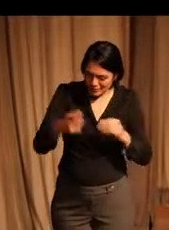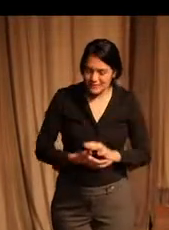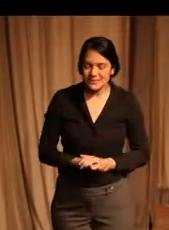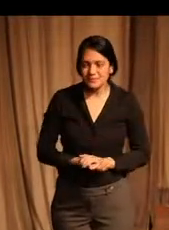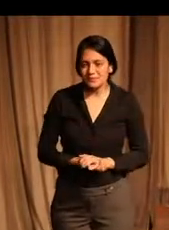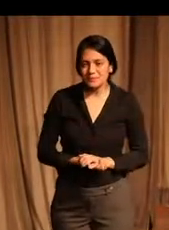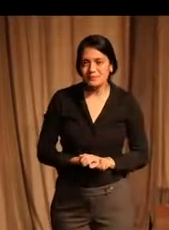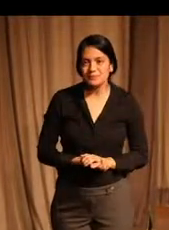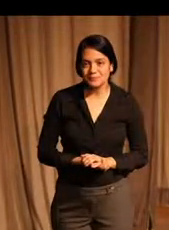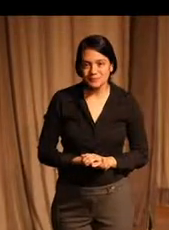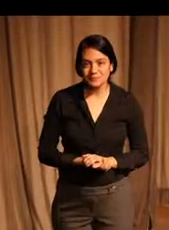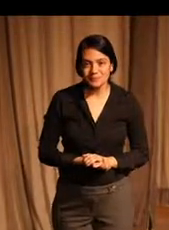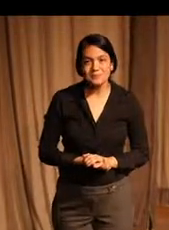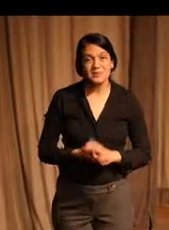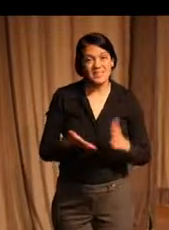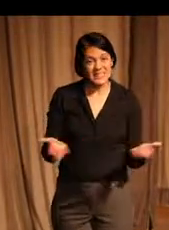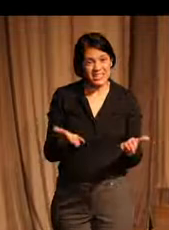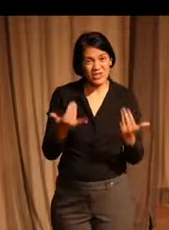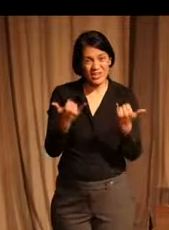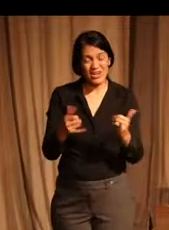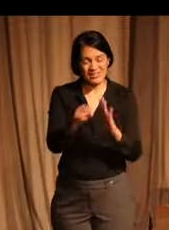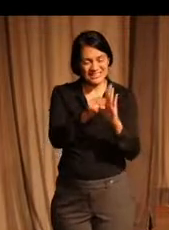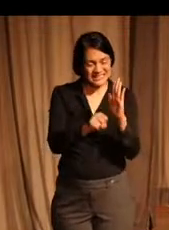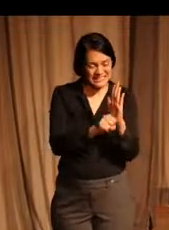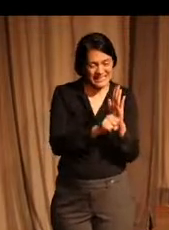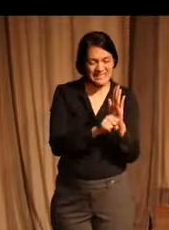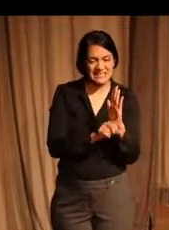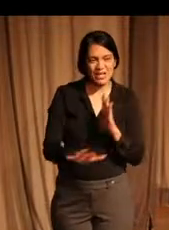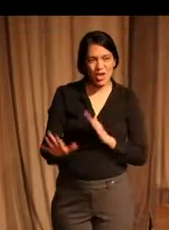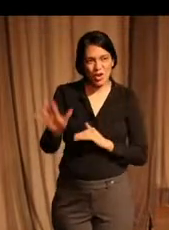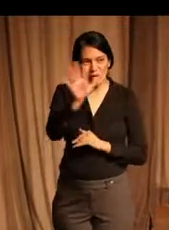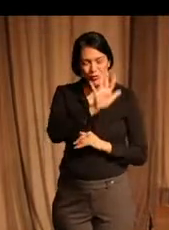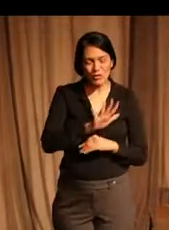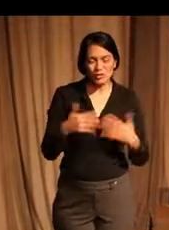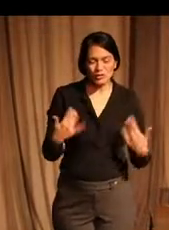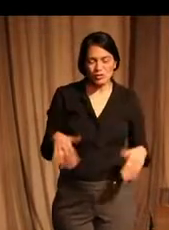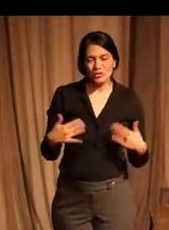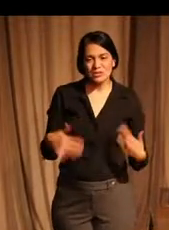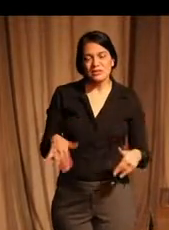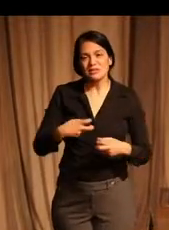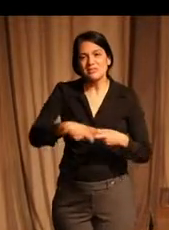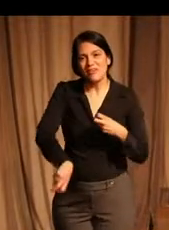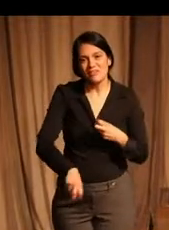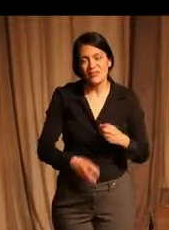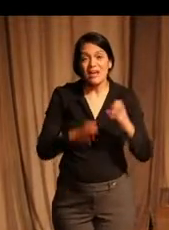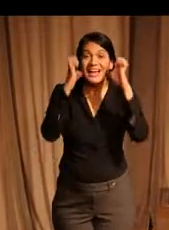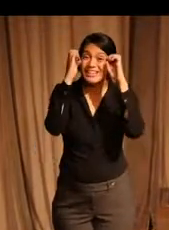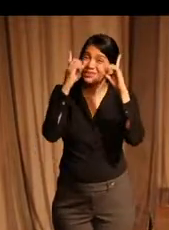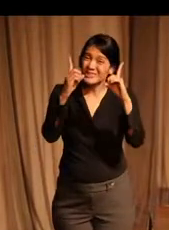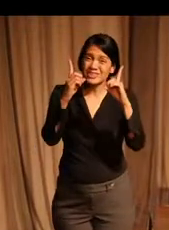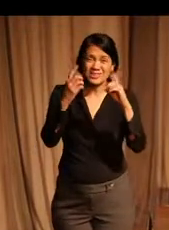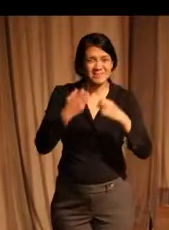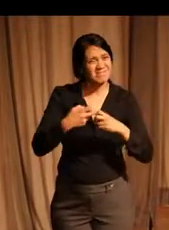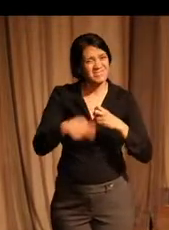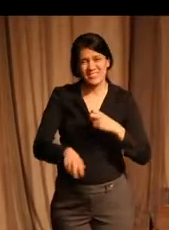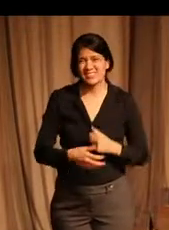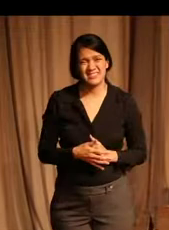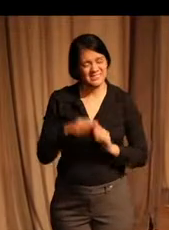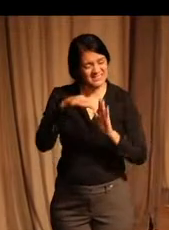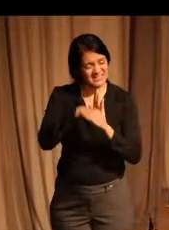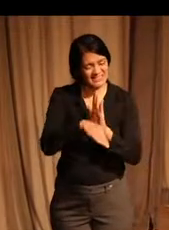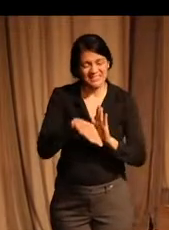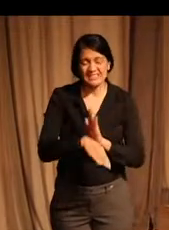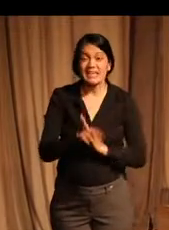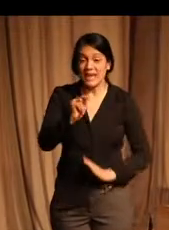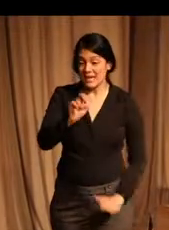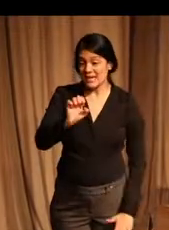state, and particularly, I mean, in education. When I was thinking about the Negritude